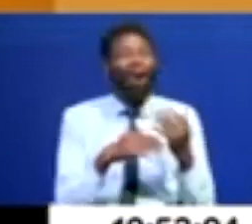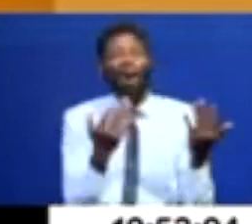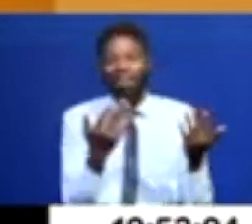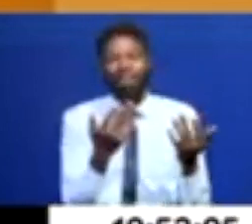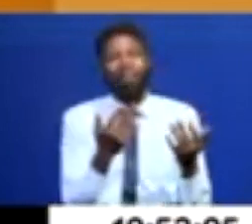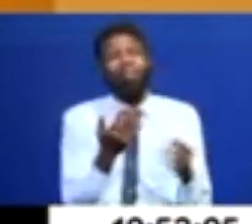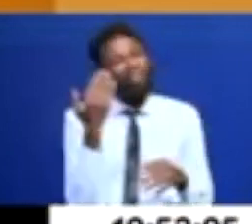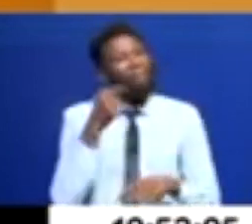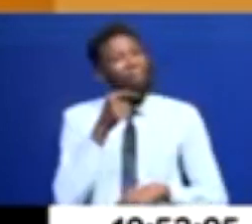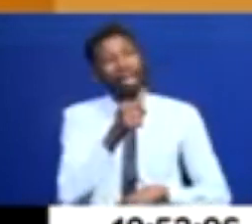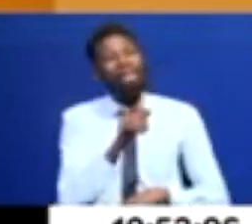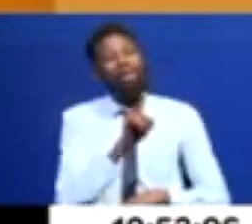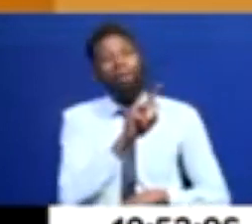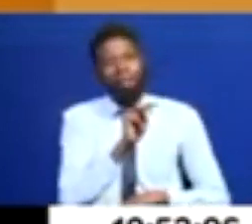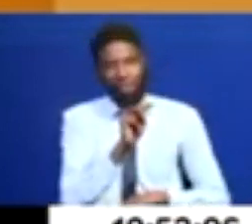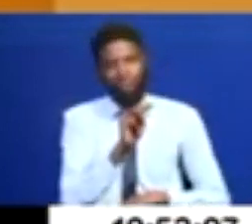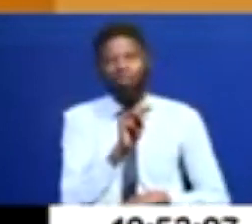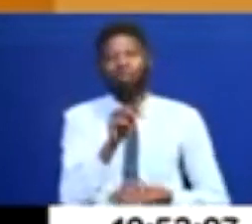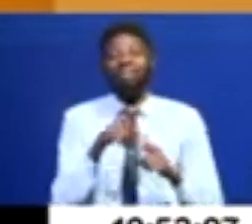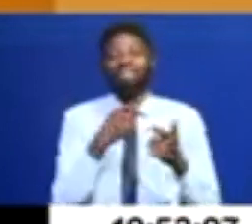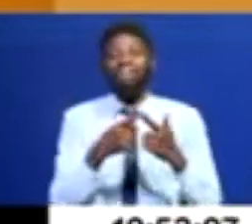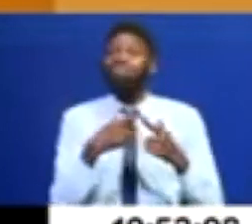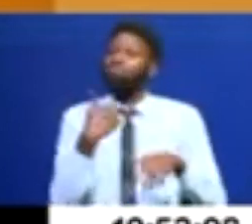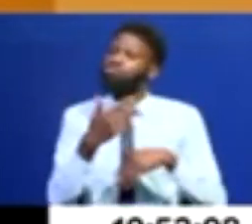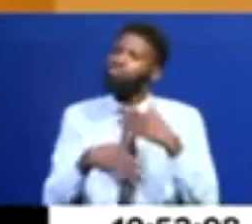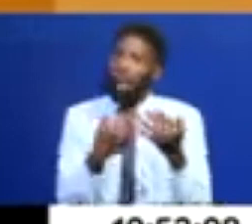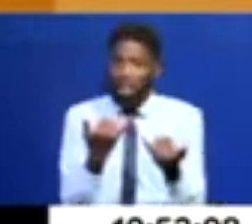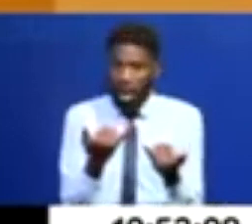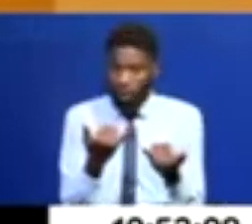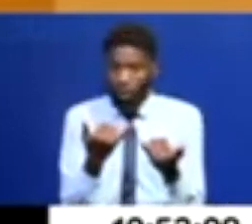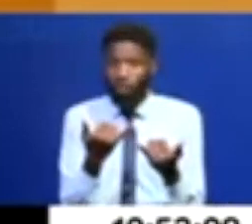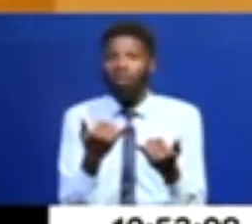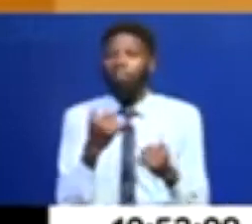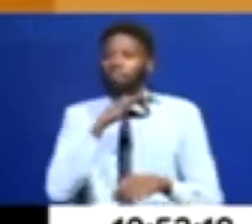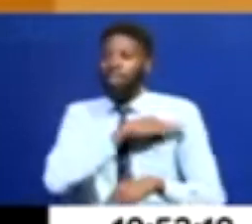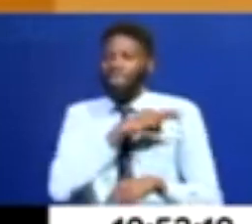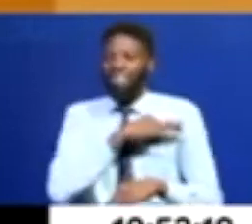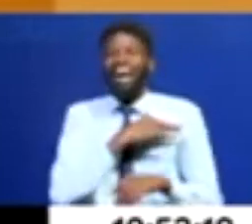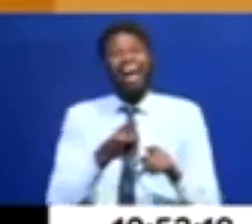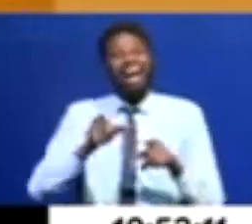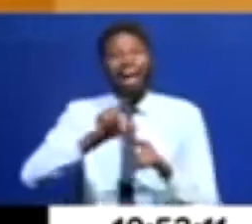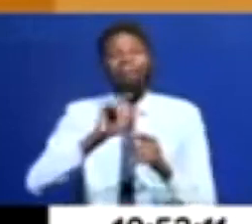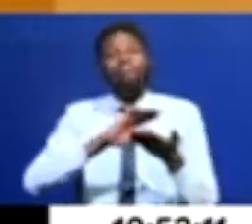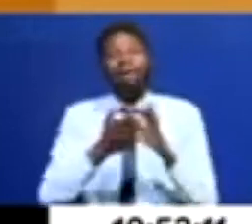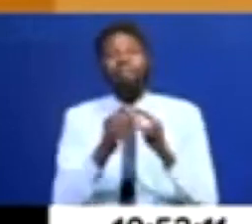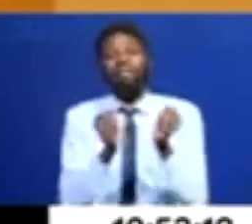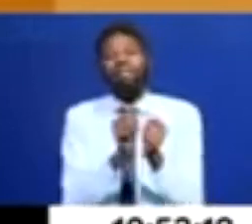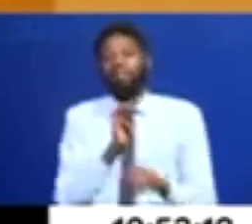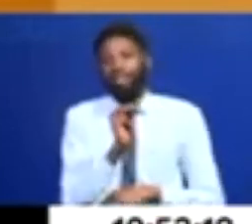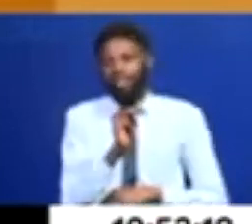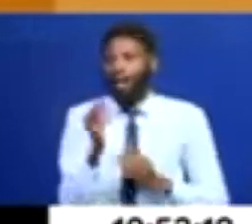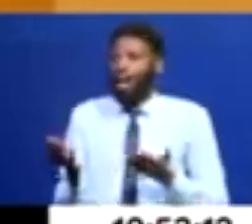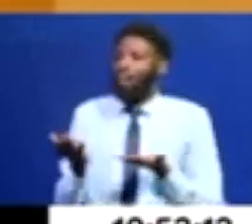shillings, mm-hmm. but decides to transfer now after the gains of the valuation of the property to 10 million shillings. Mm-hmm. It becomes by default that